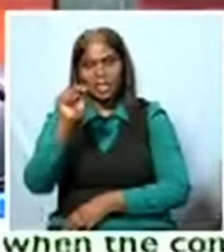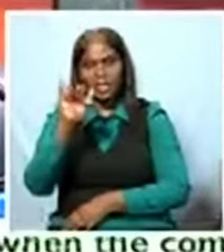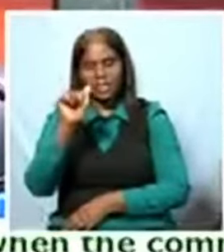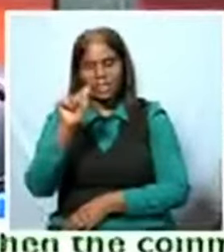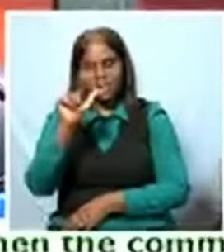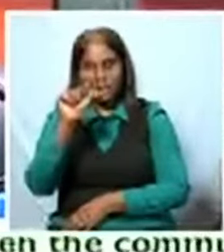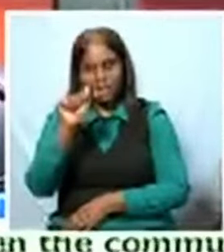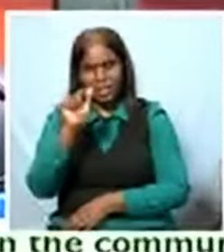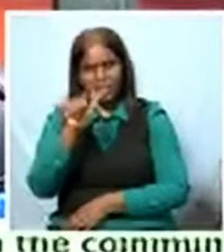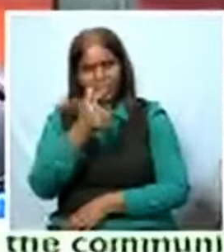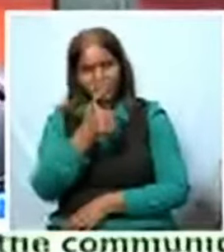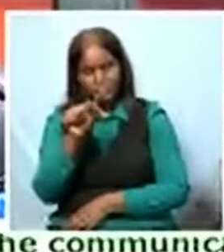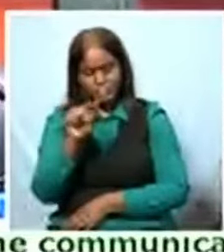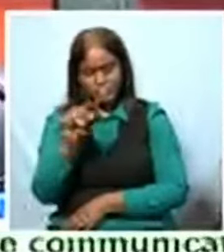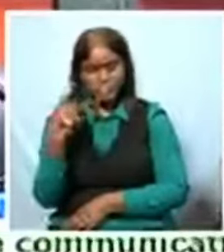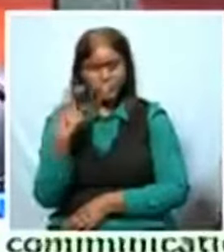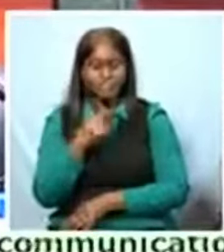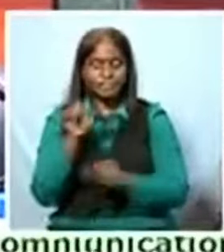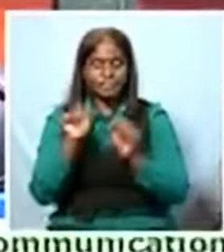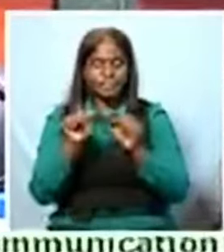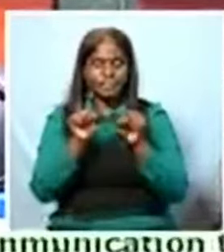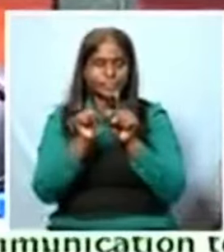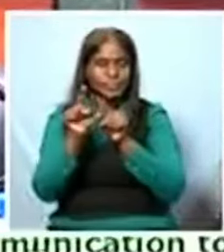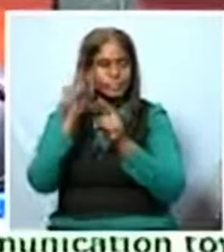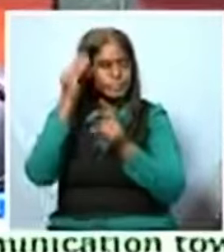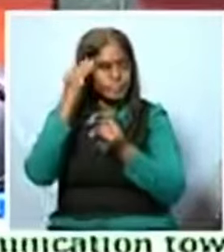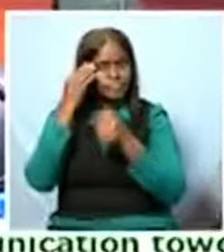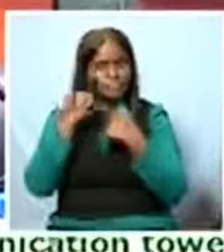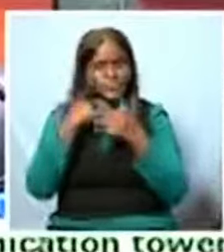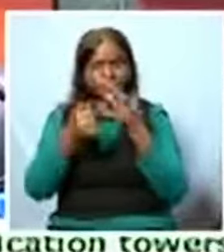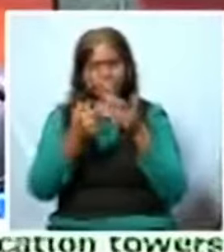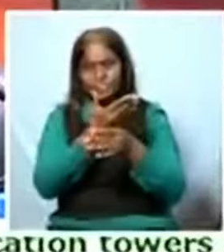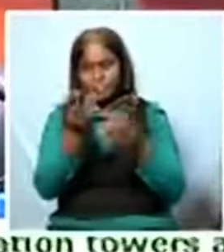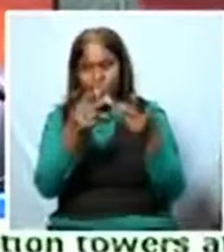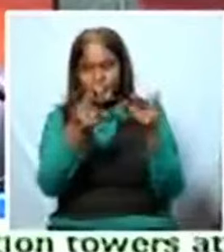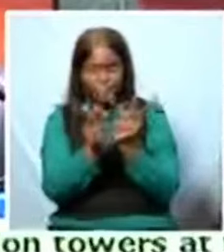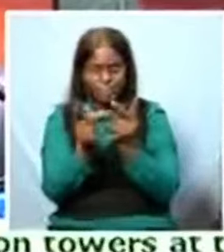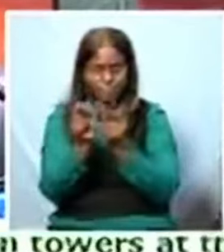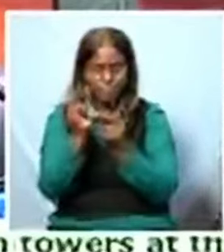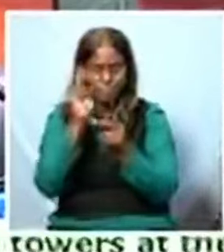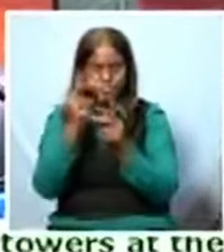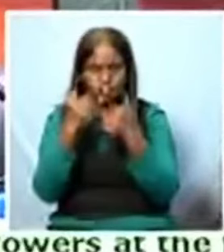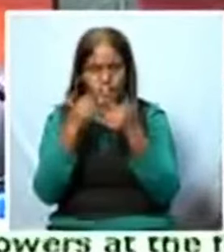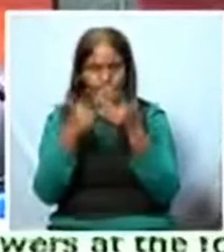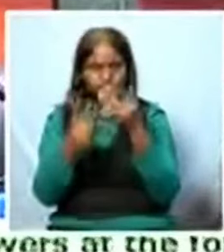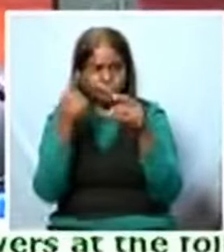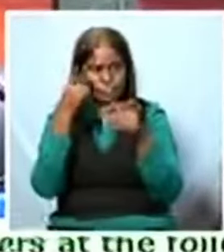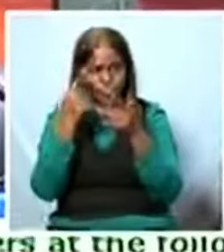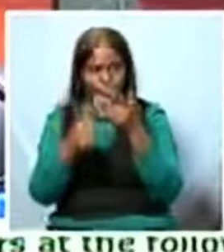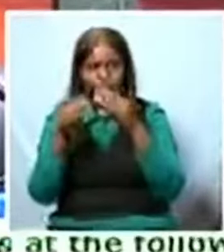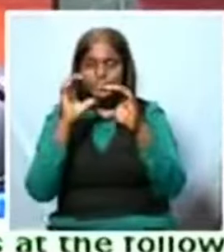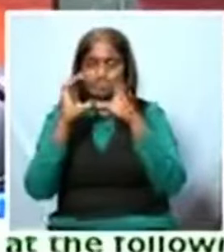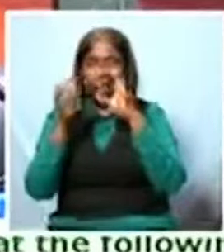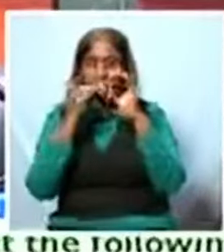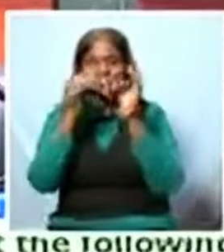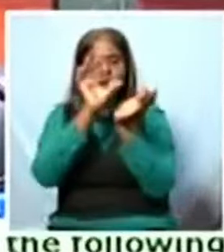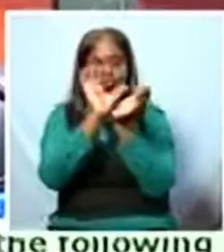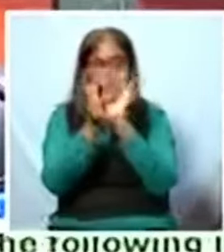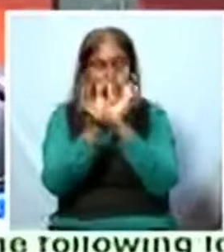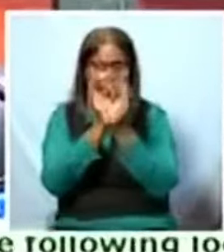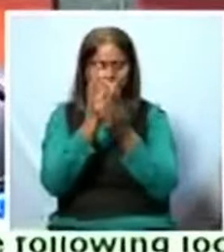Ward. The House may further wish to note that these sites will be considered for communication